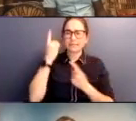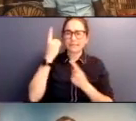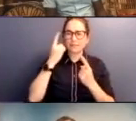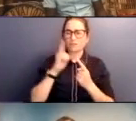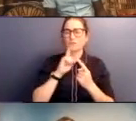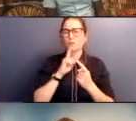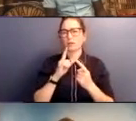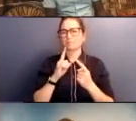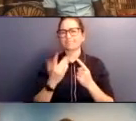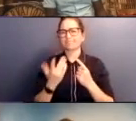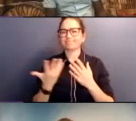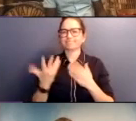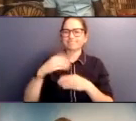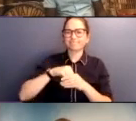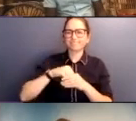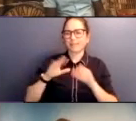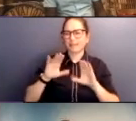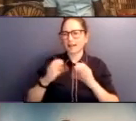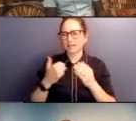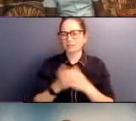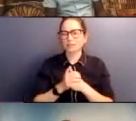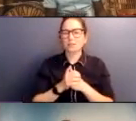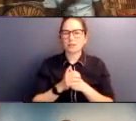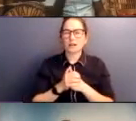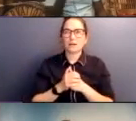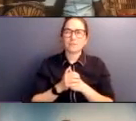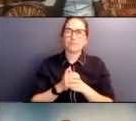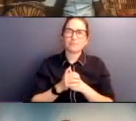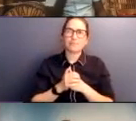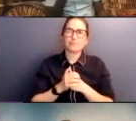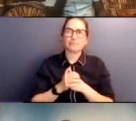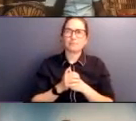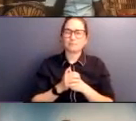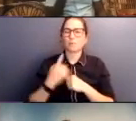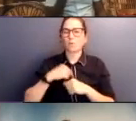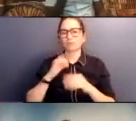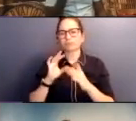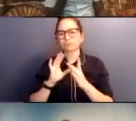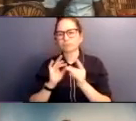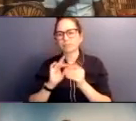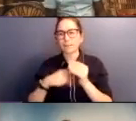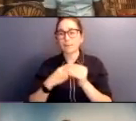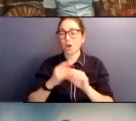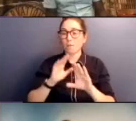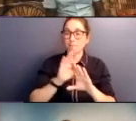integrating in the classroom, we're talking about the music